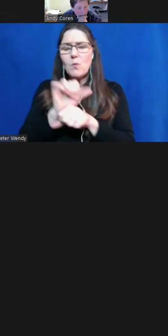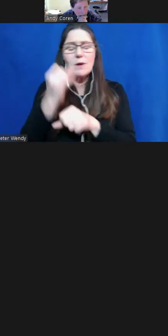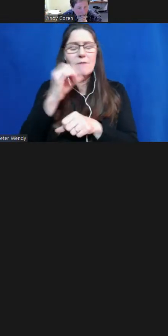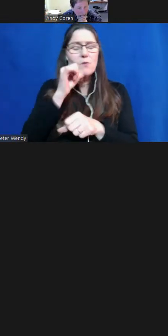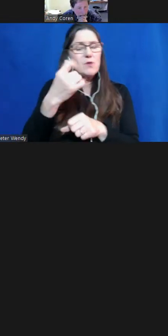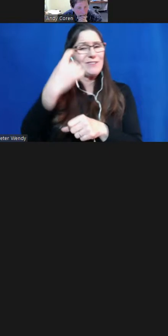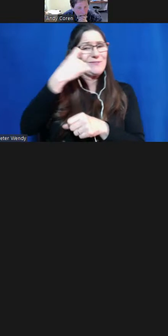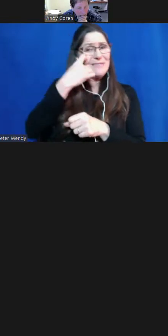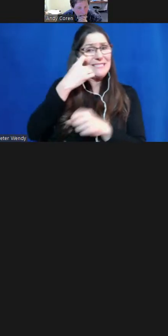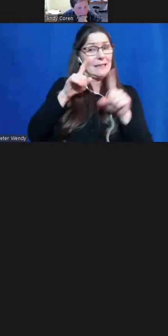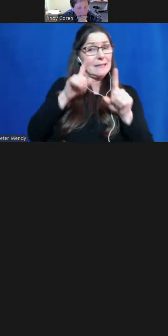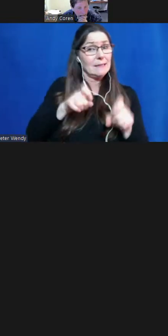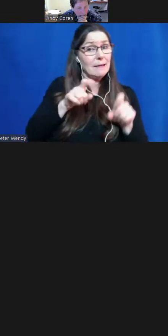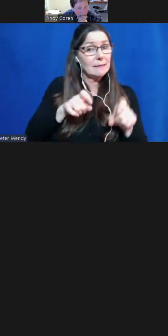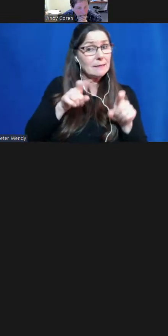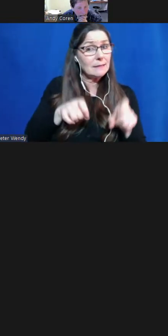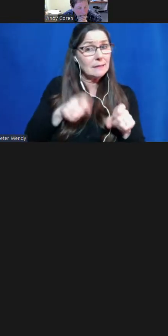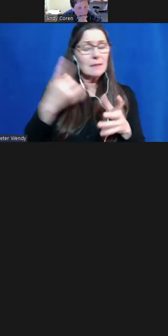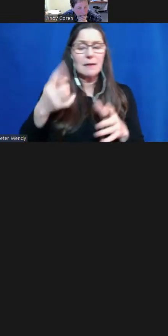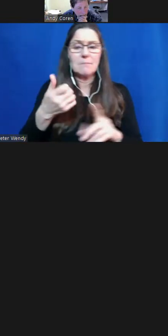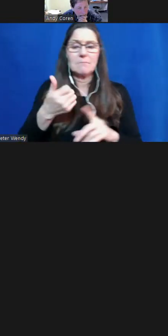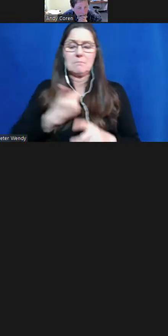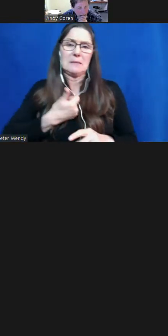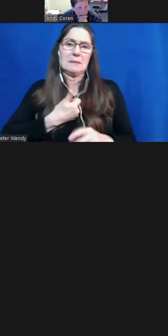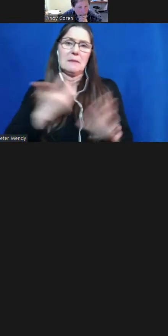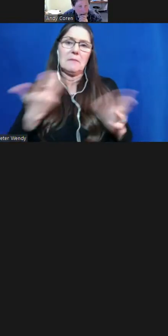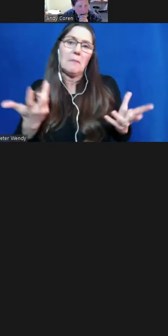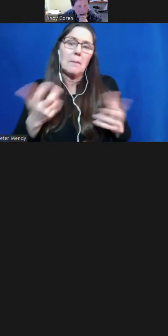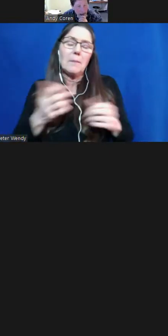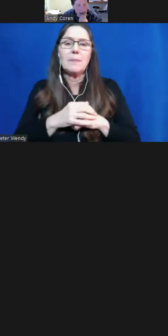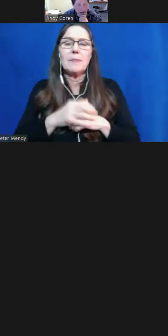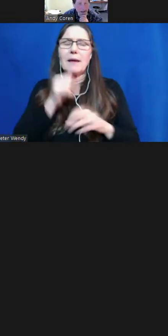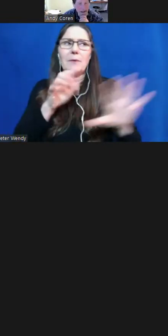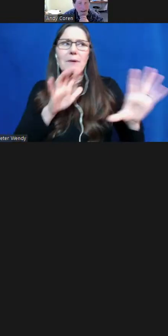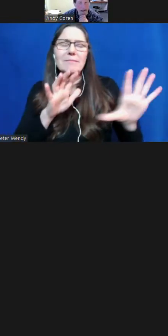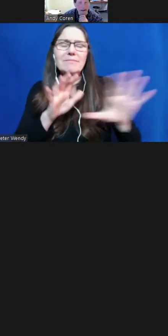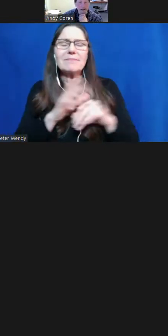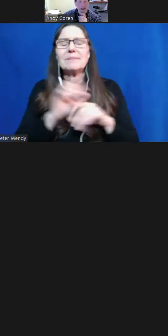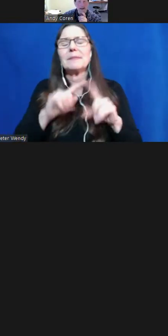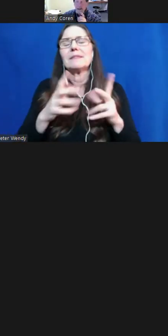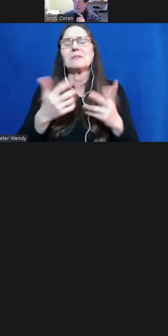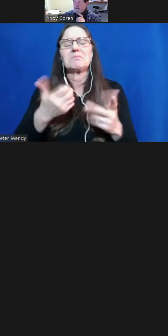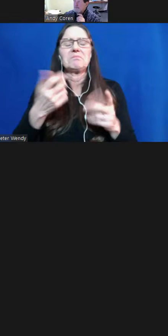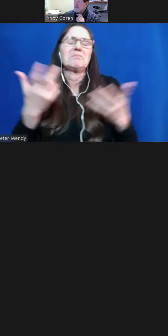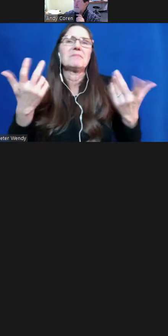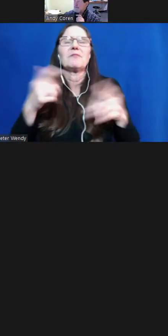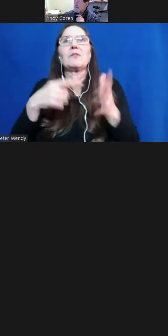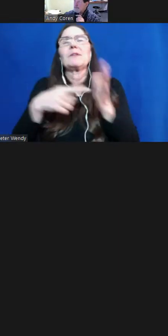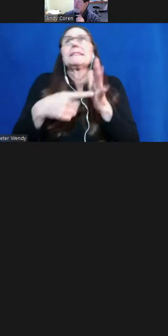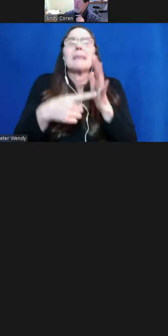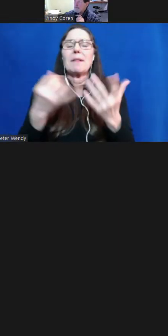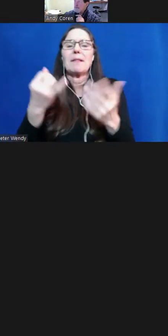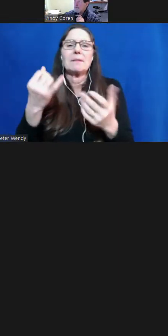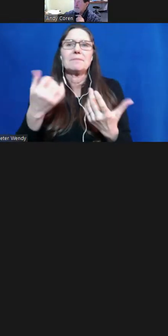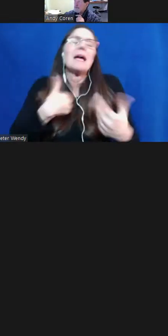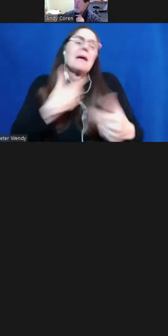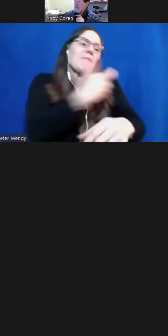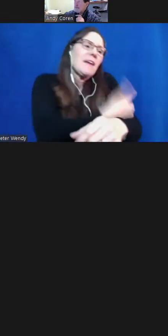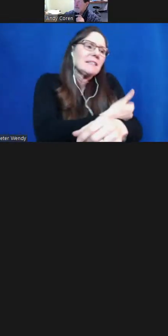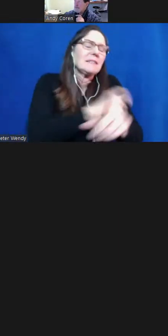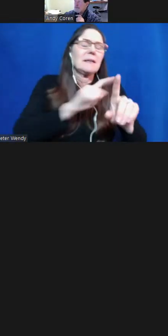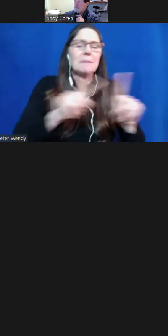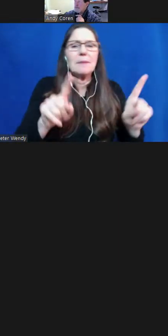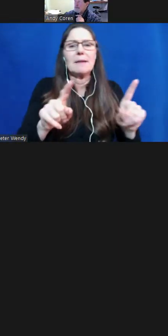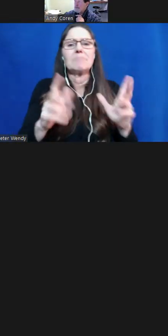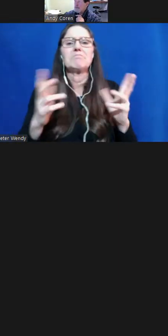Like, just to use myself as an example, so I don't violate anybody else's medical information. I'm vaccinated, but I have not